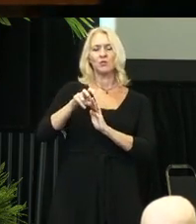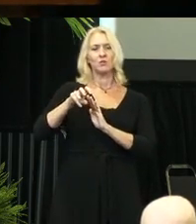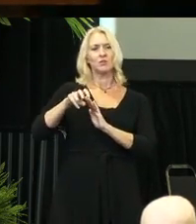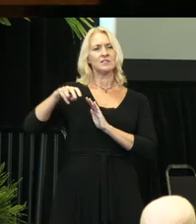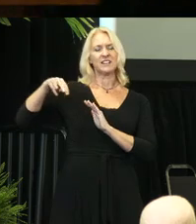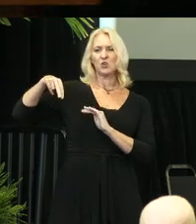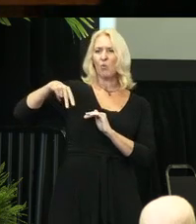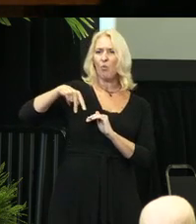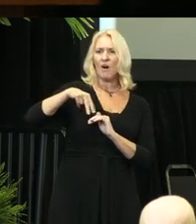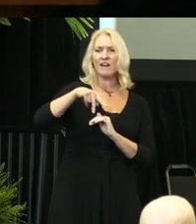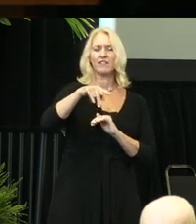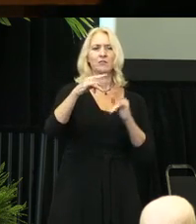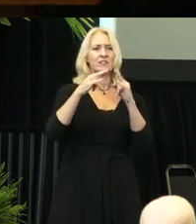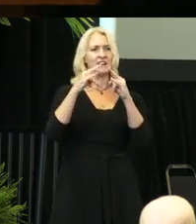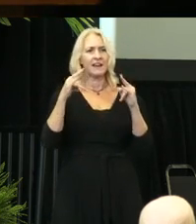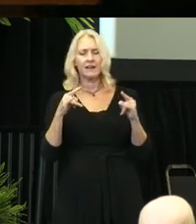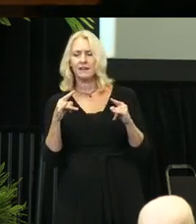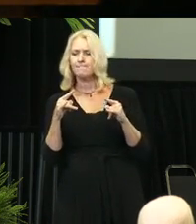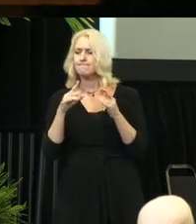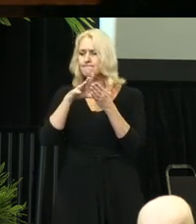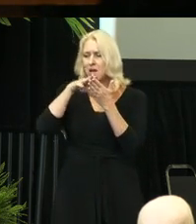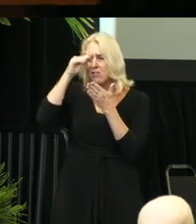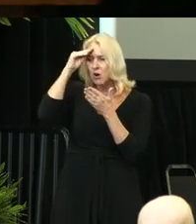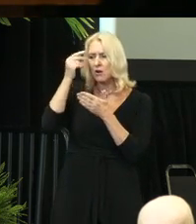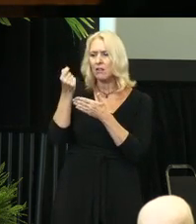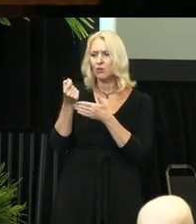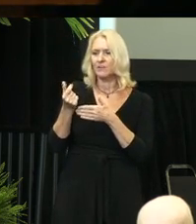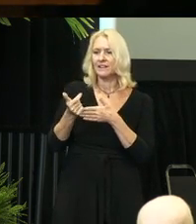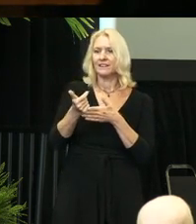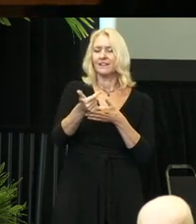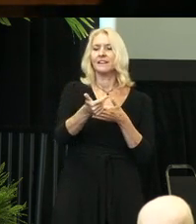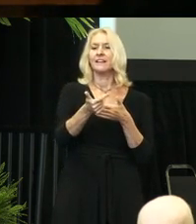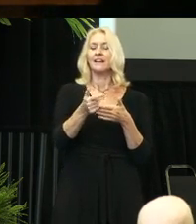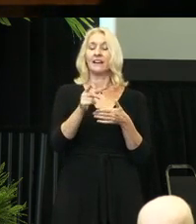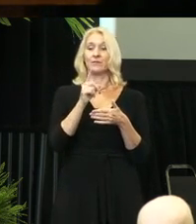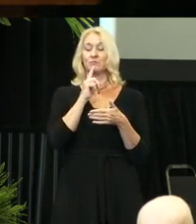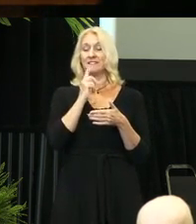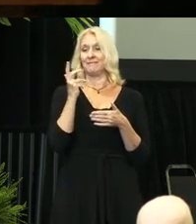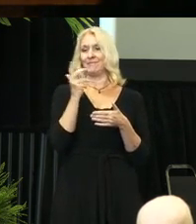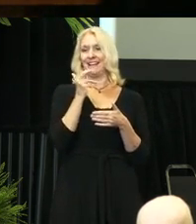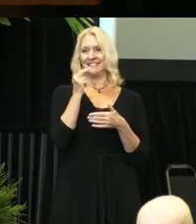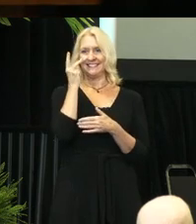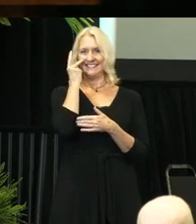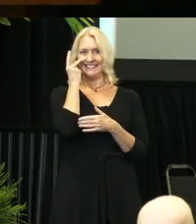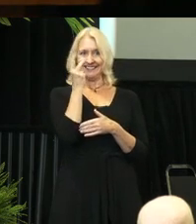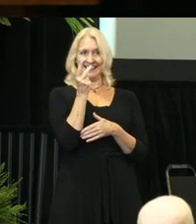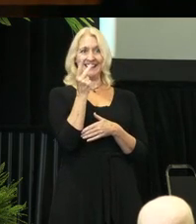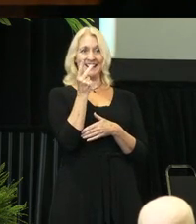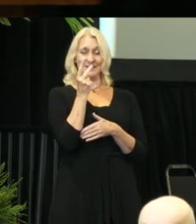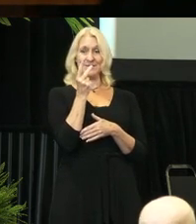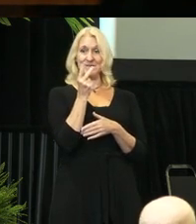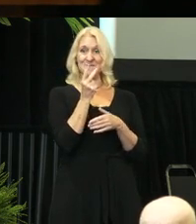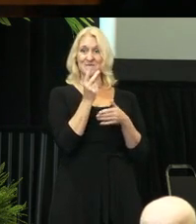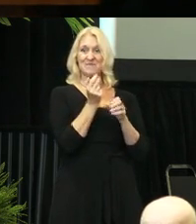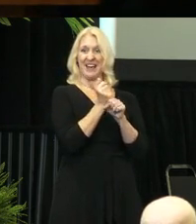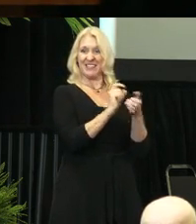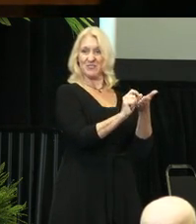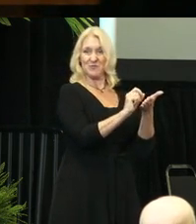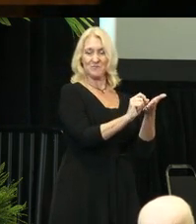and receive information along the way. It was amazing to see shy students in class. They really come to life when it's